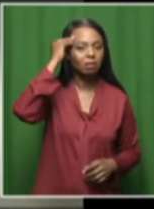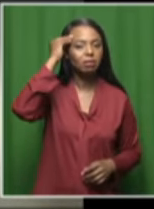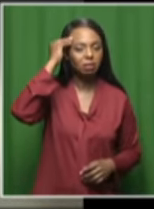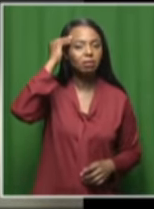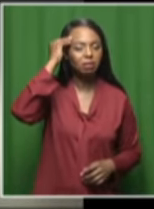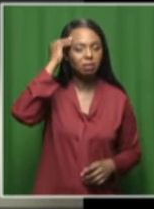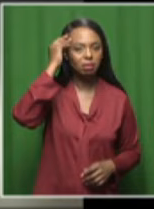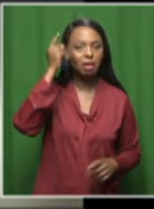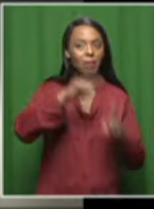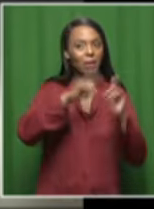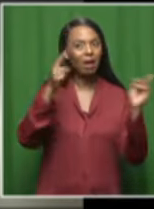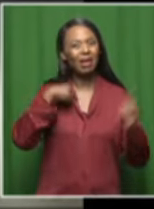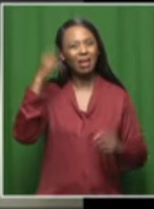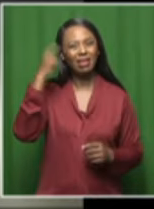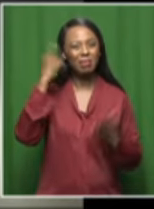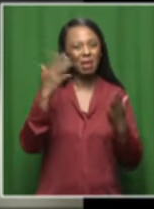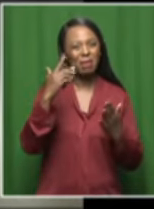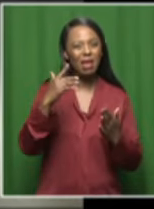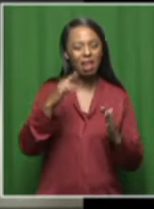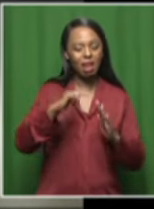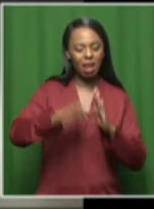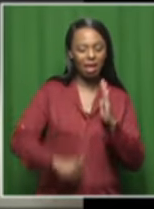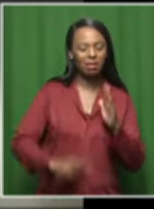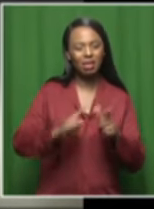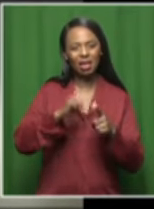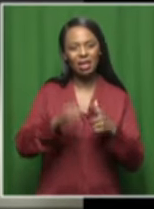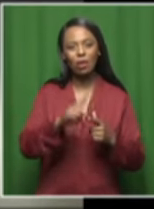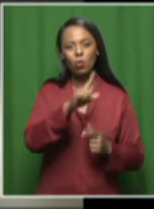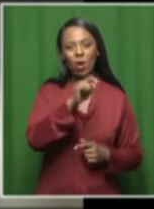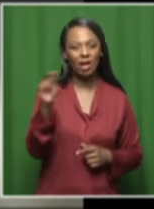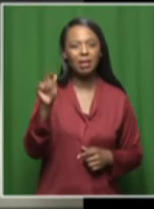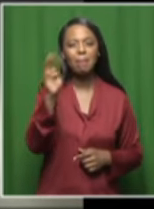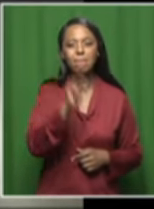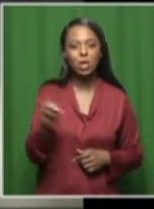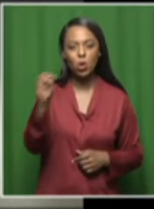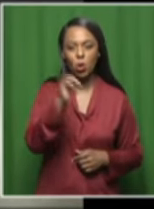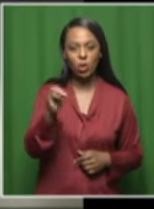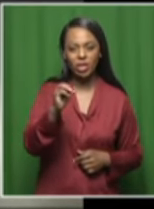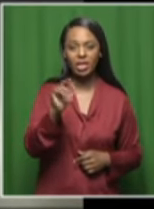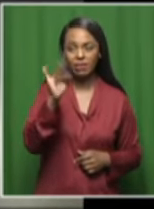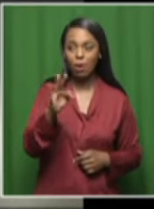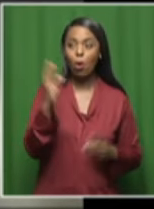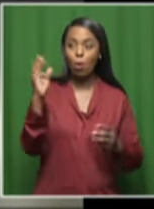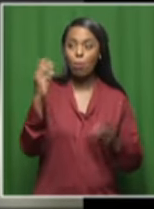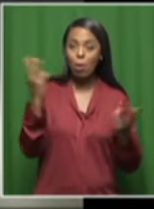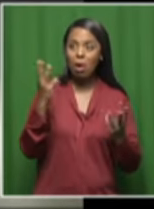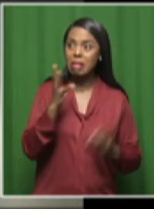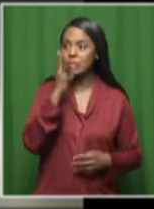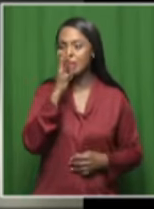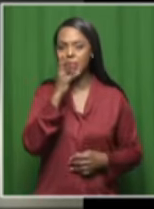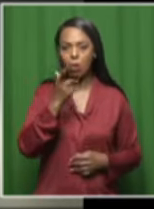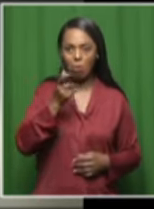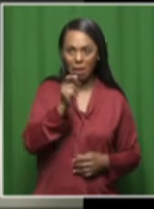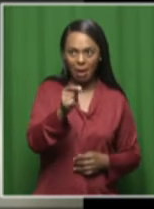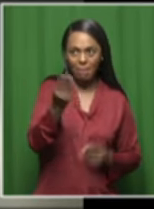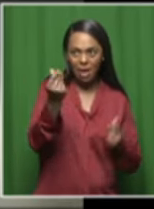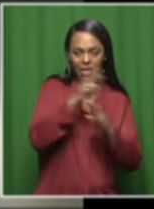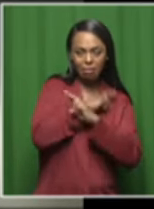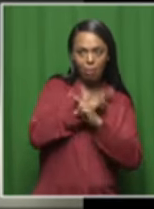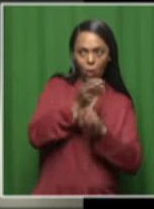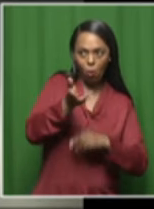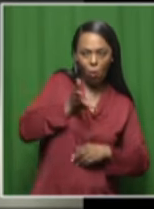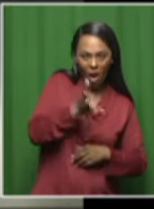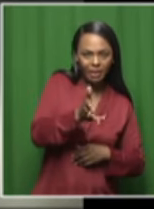it would be great if it was less than 100 million. But it's going to be a big number like that. It's going to be a meaningful, very big number.